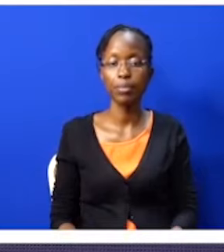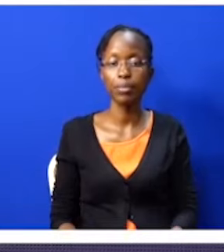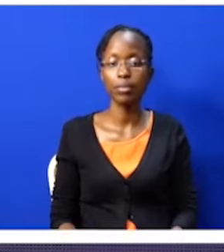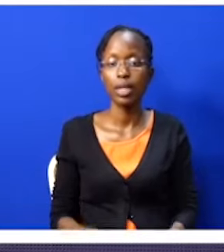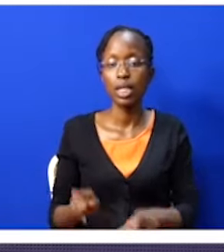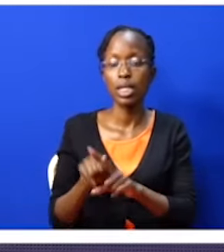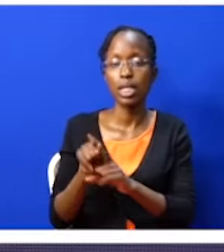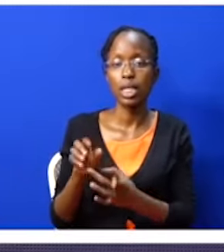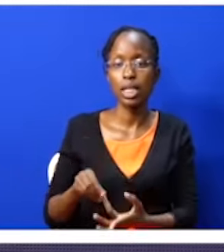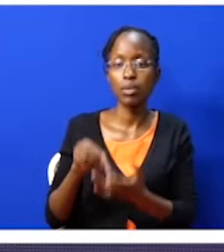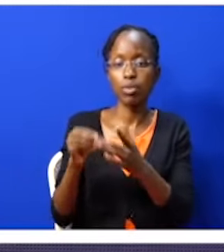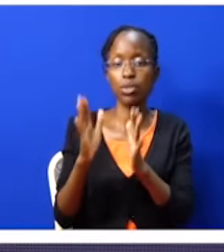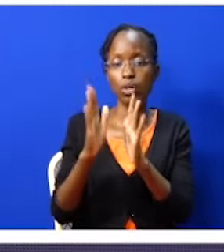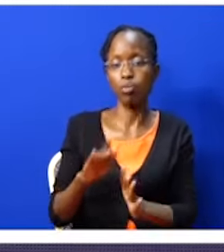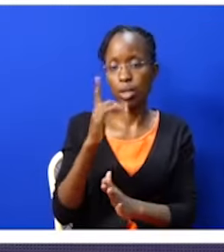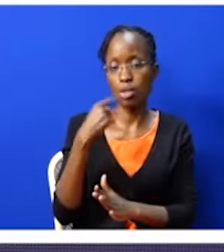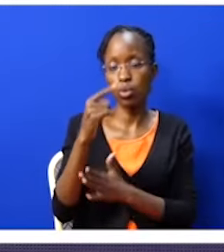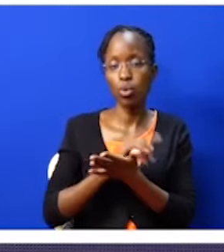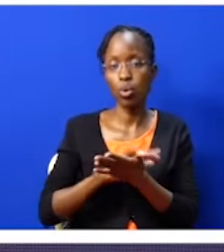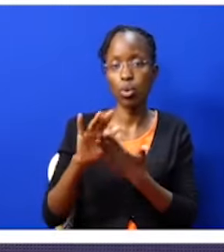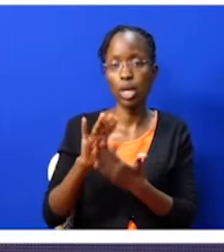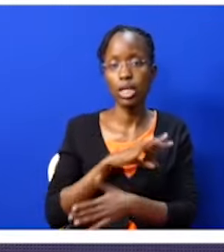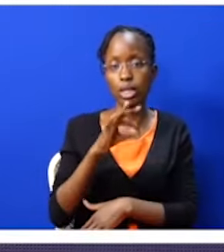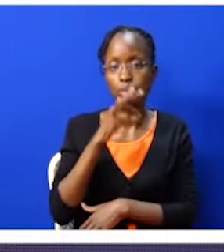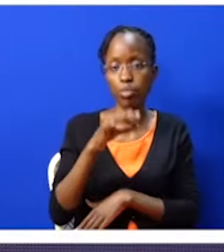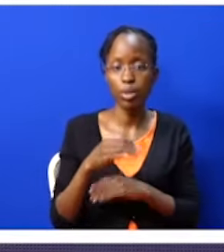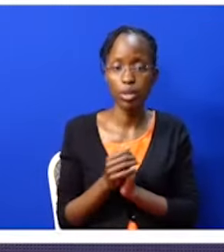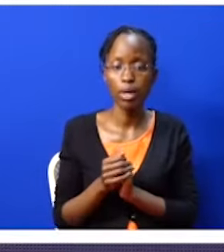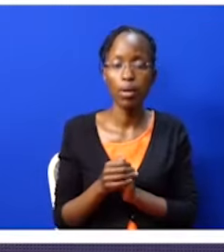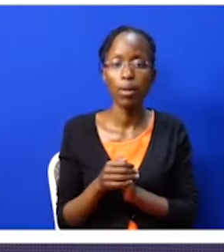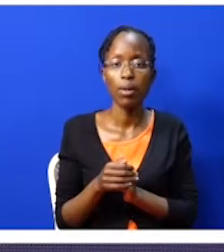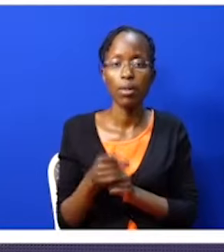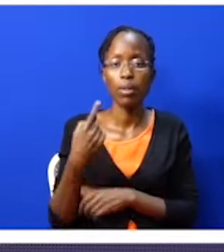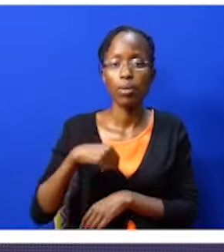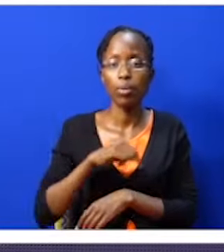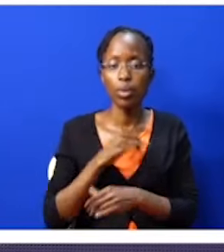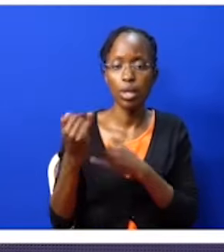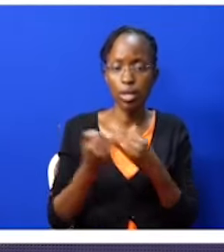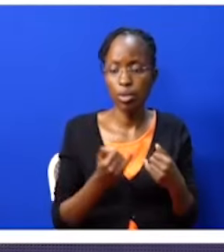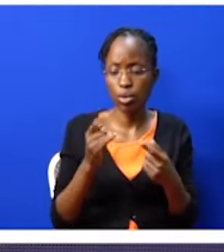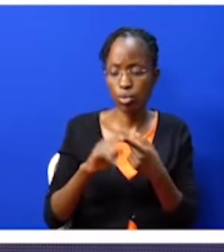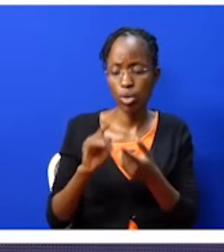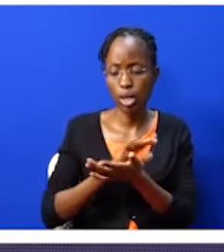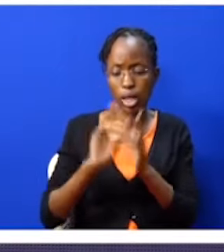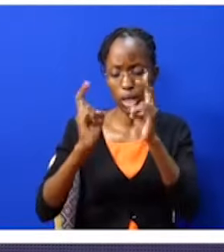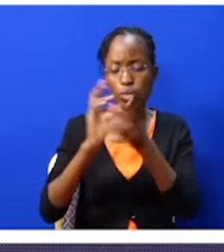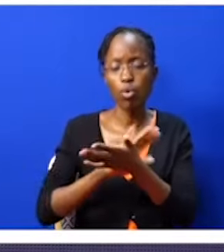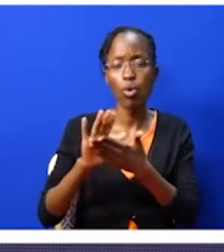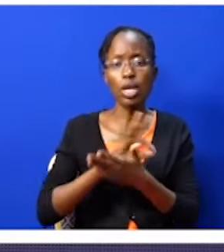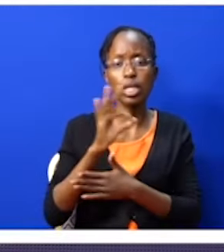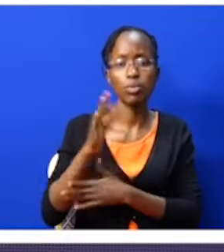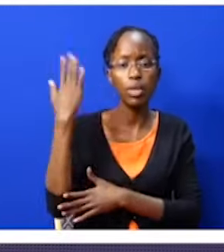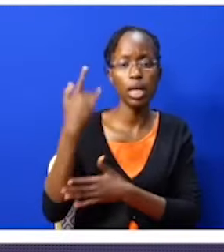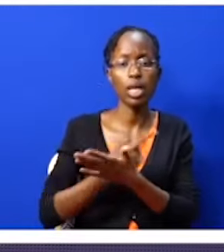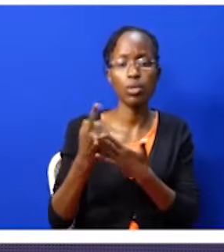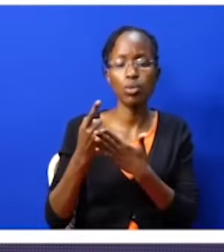this special person is the Holy Spirit. Now, we were introduced to this series last week through our